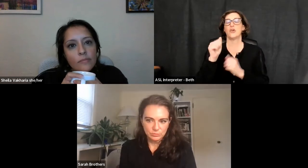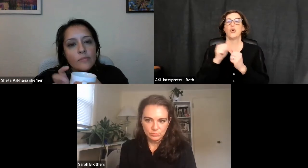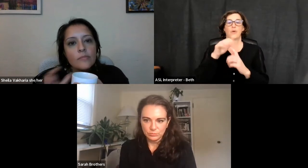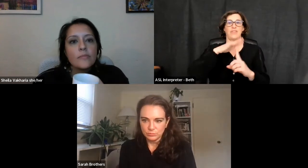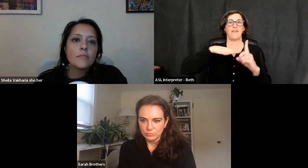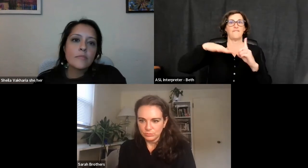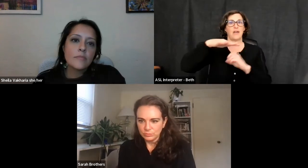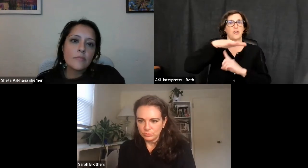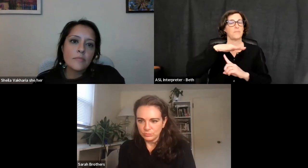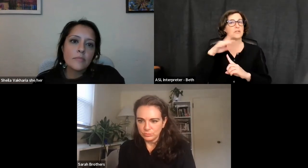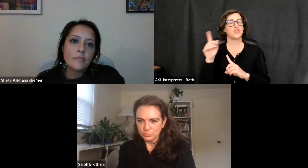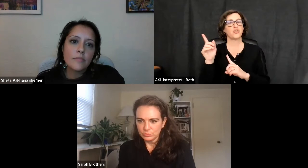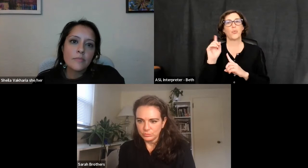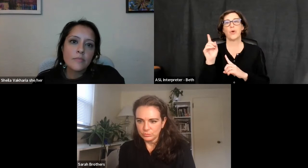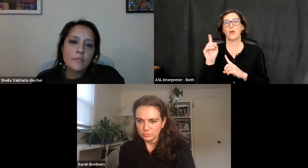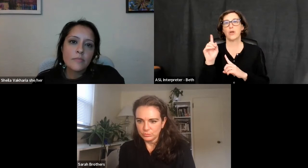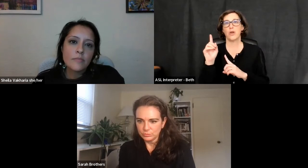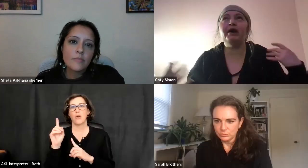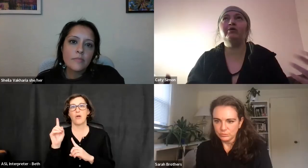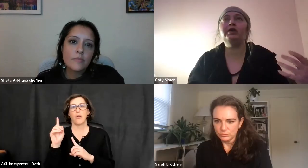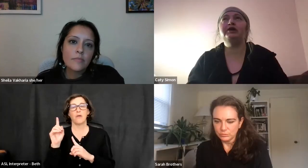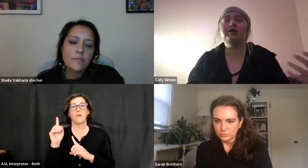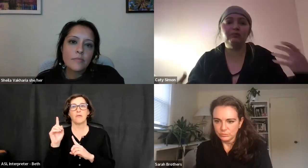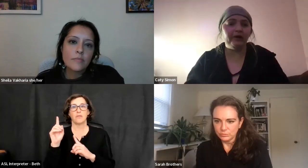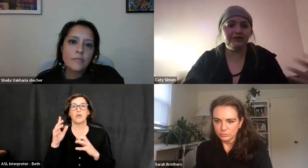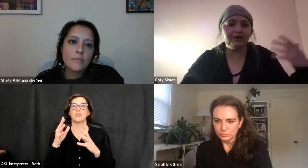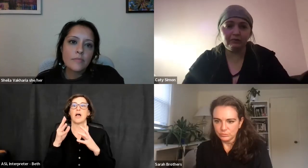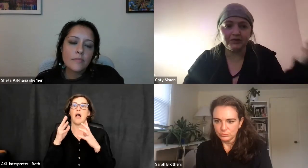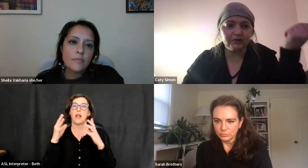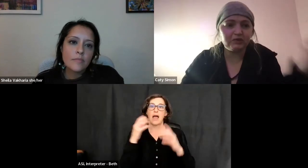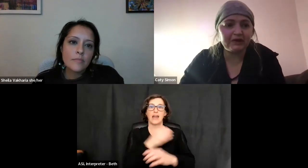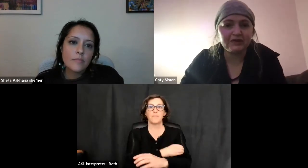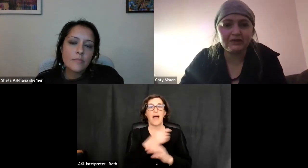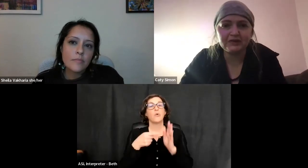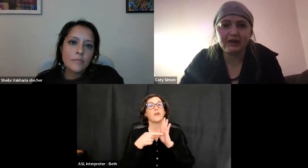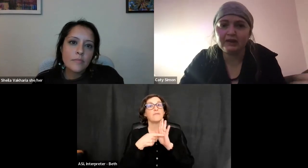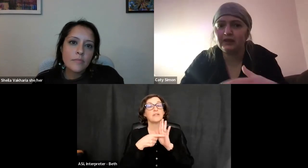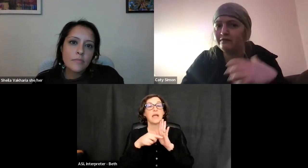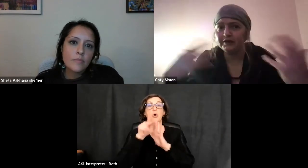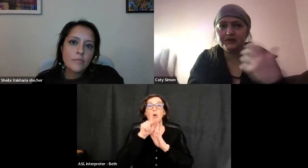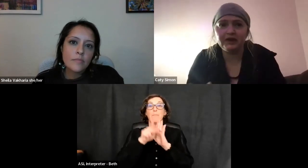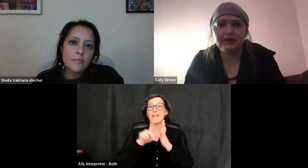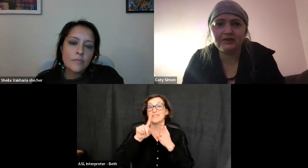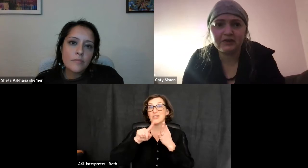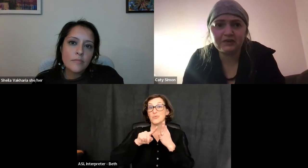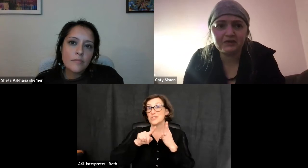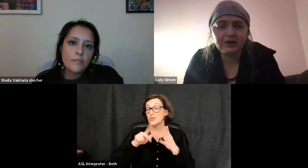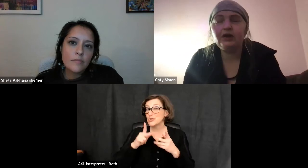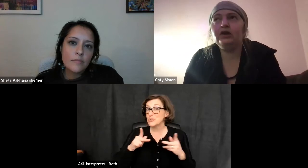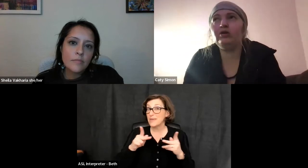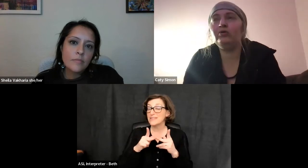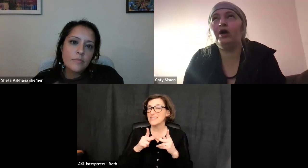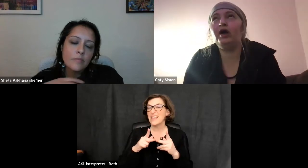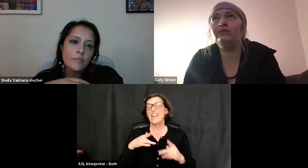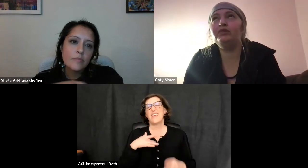in which there is considerable material power, like in policy and research spaces, is that there feels like there's this,